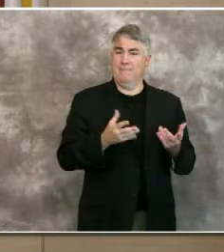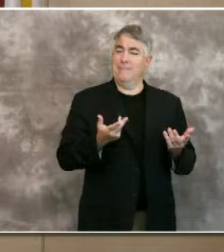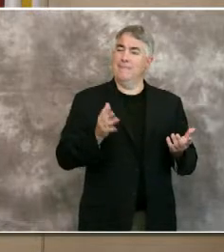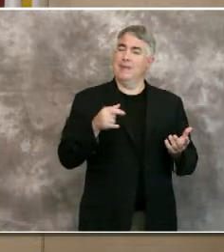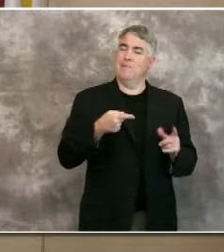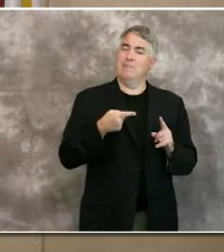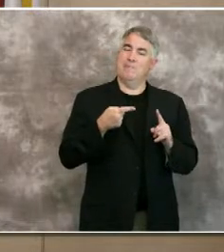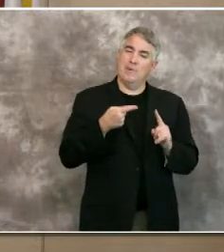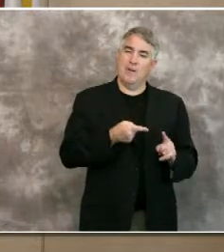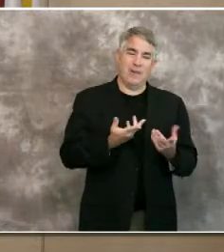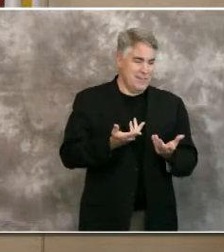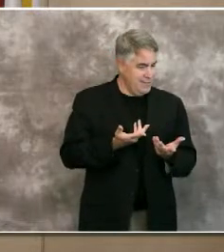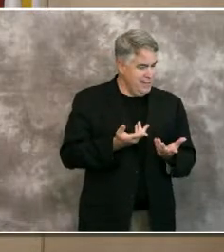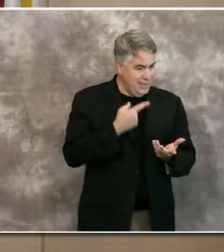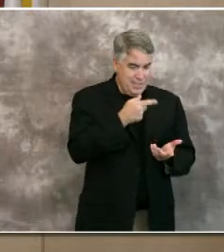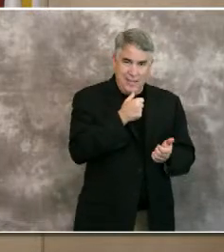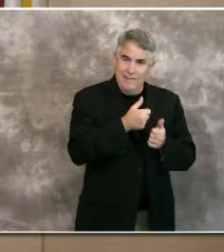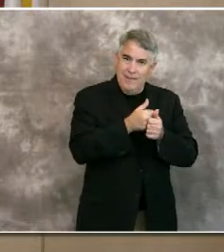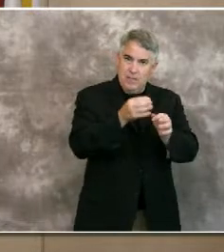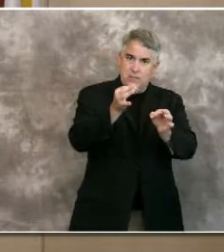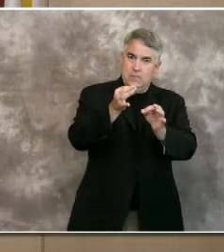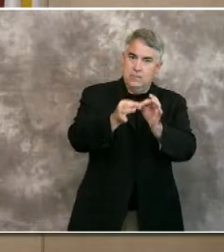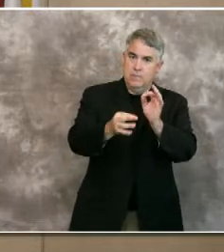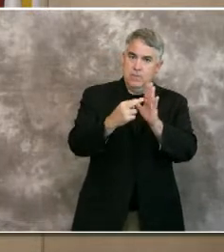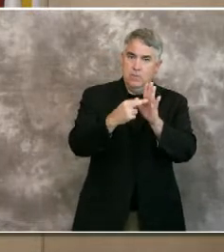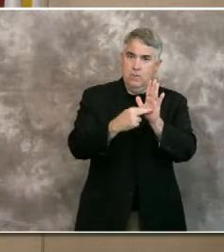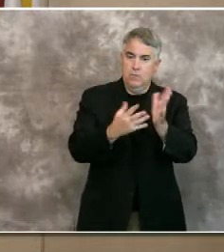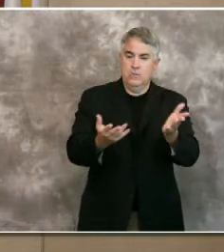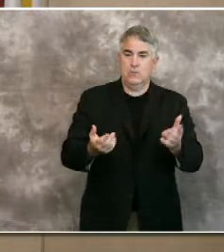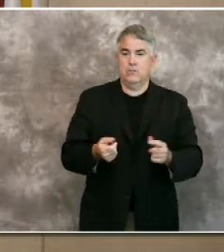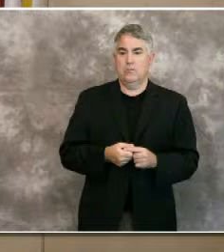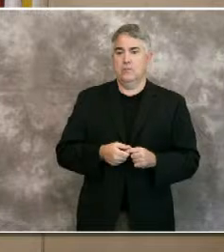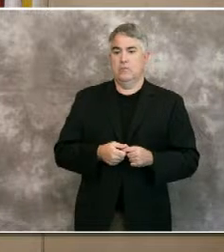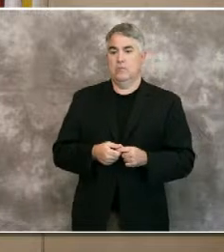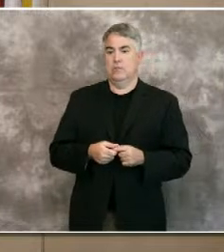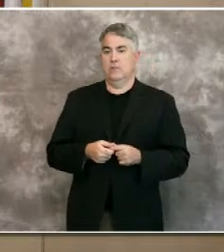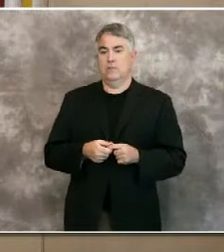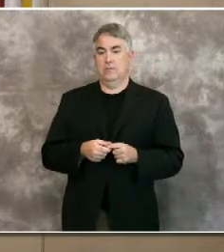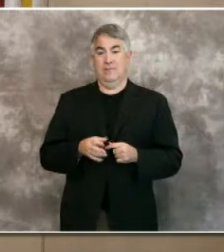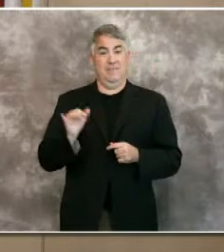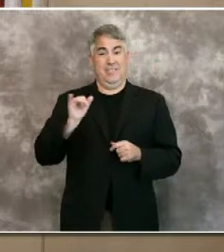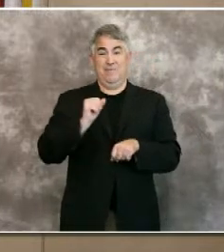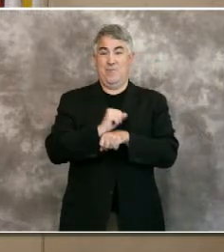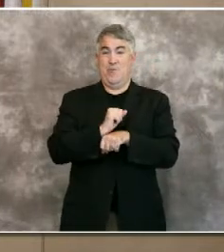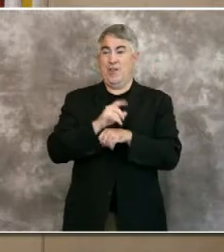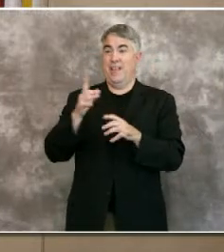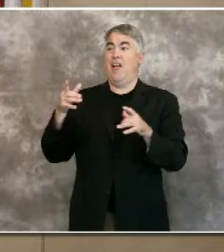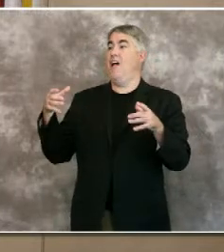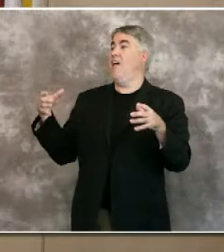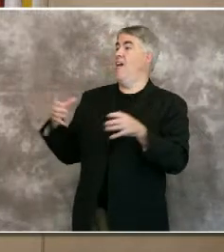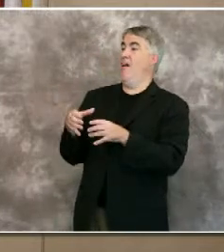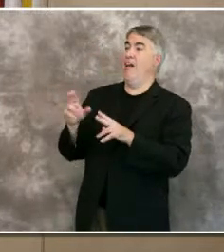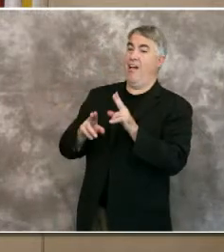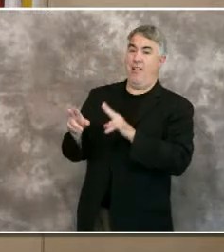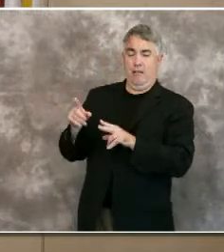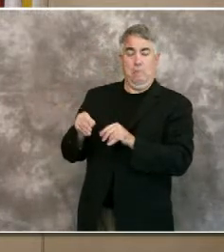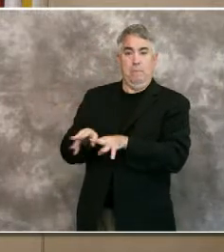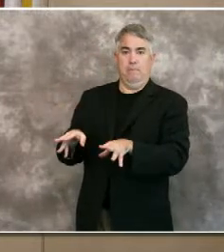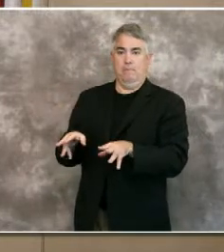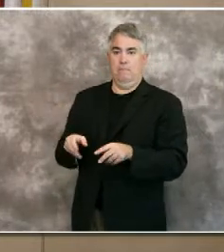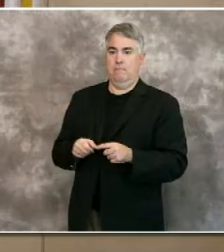sites, it could be very similar. So that's why we are, I think that this facial